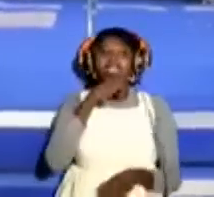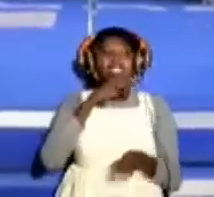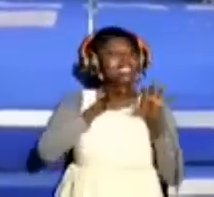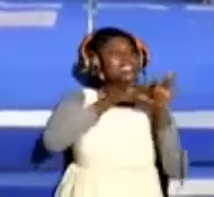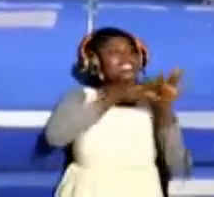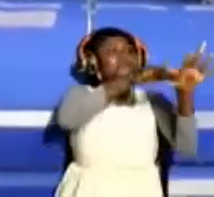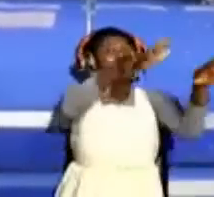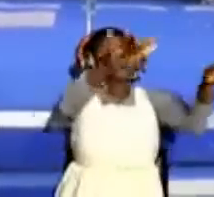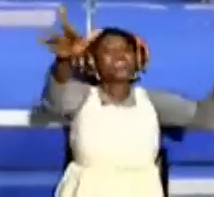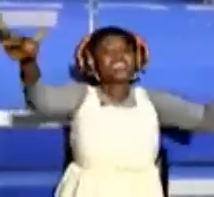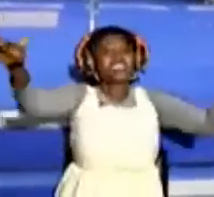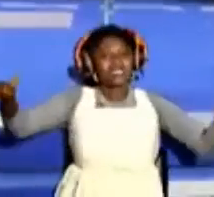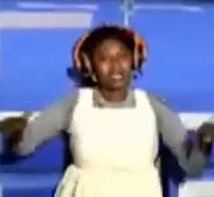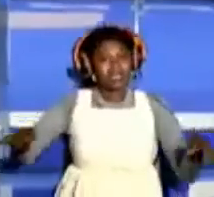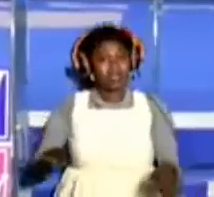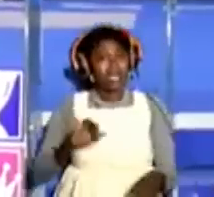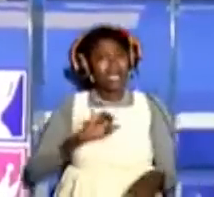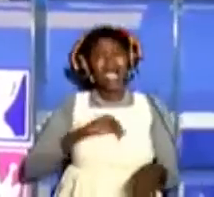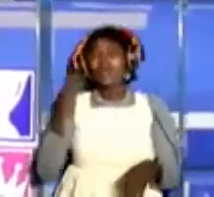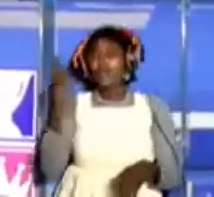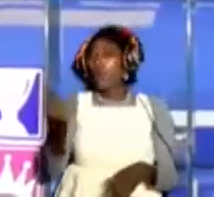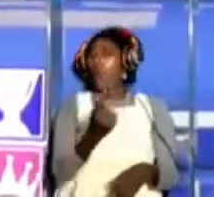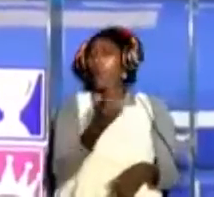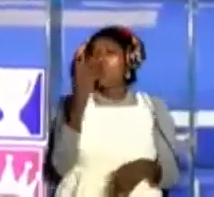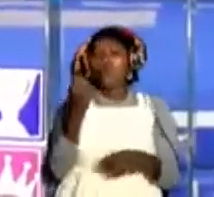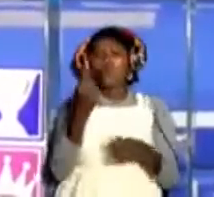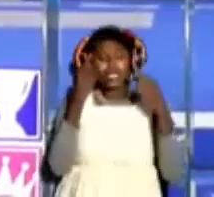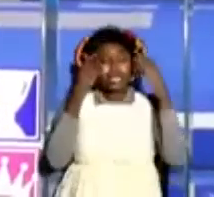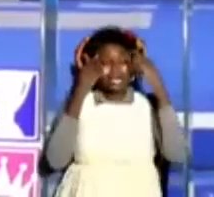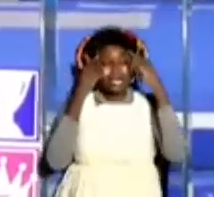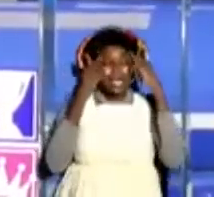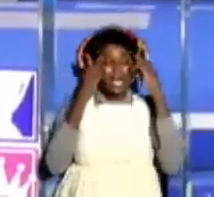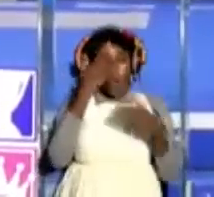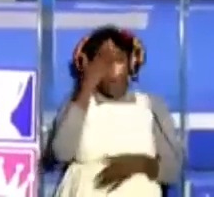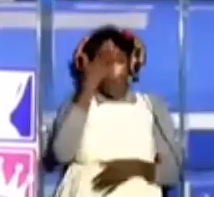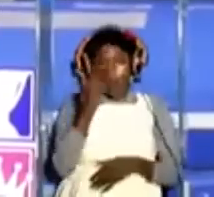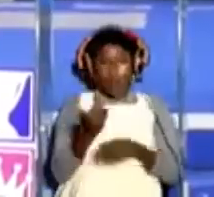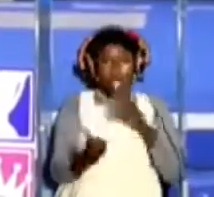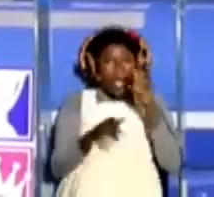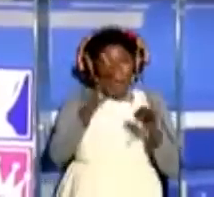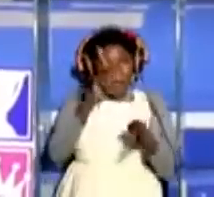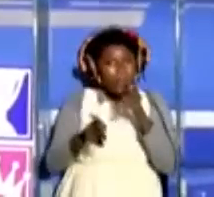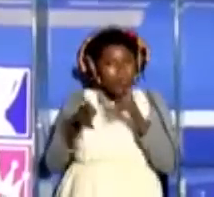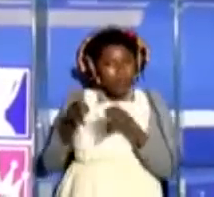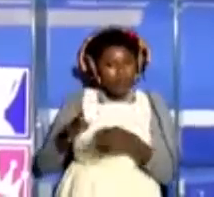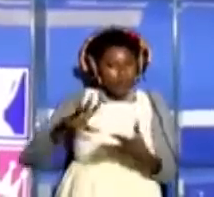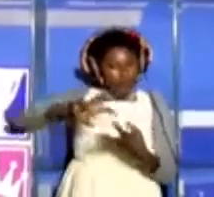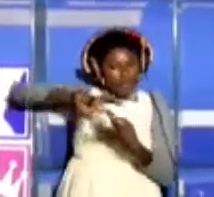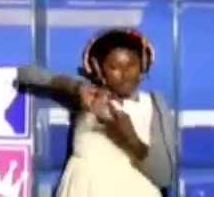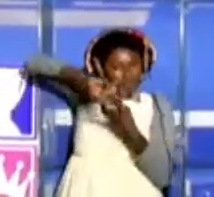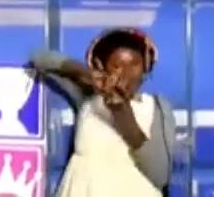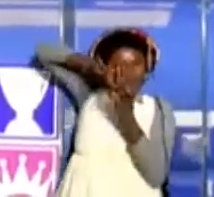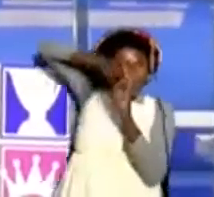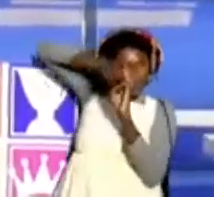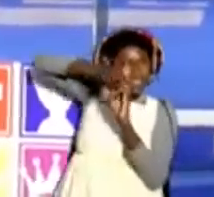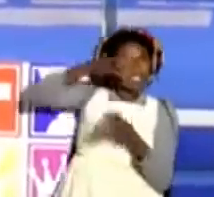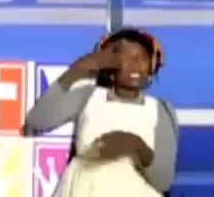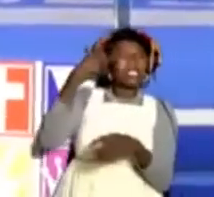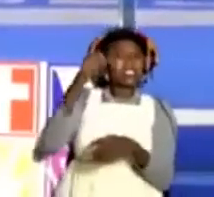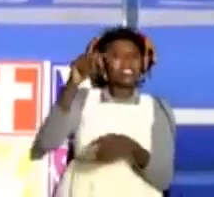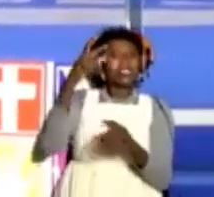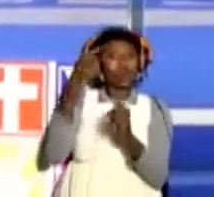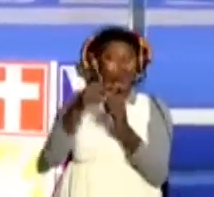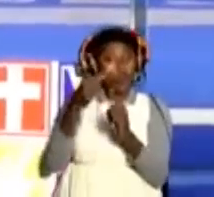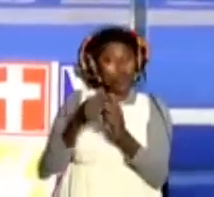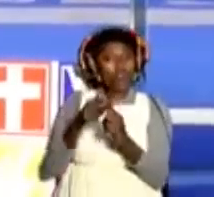I've never stopped wondering why people who twist the word of God are more popular.